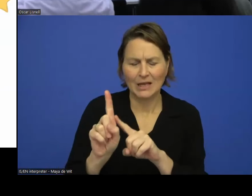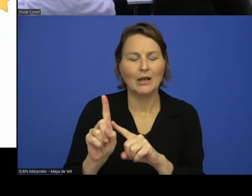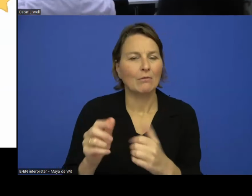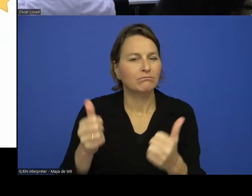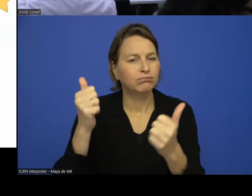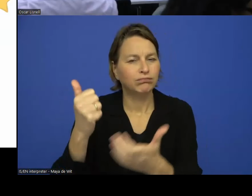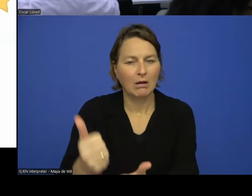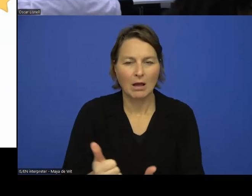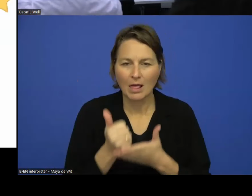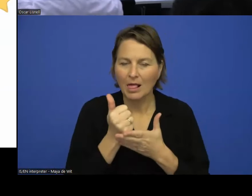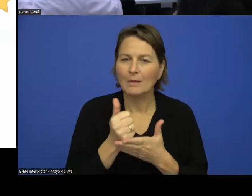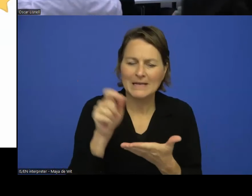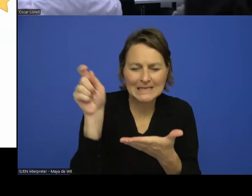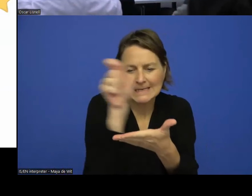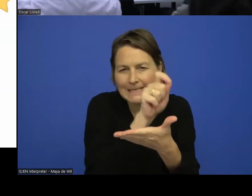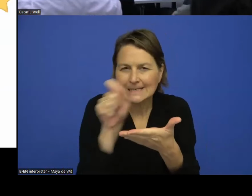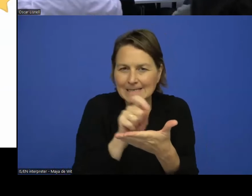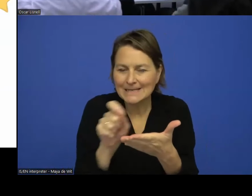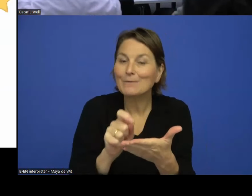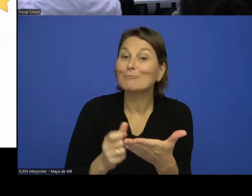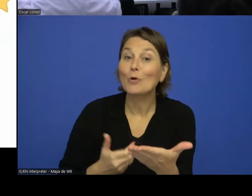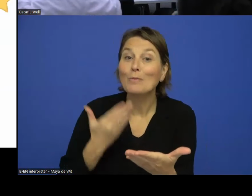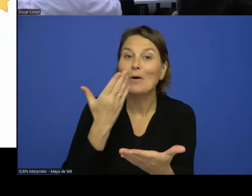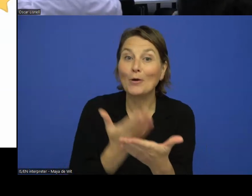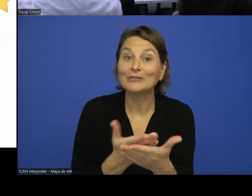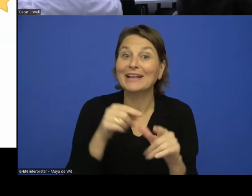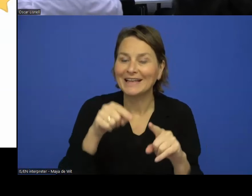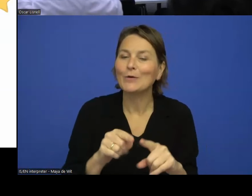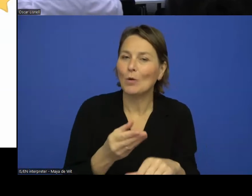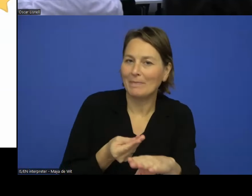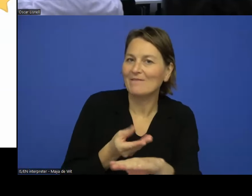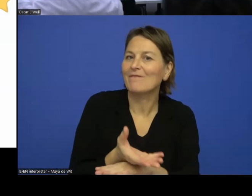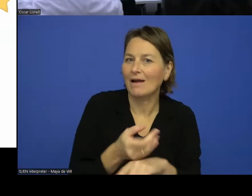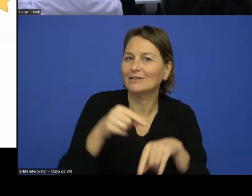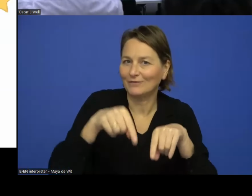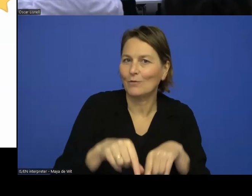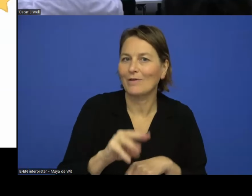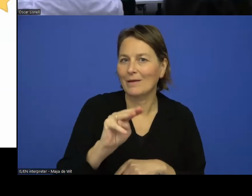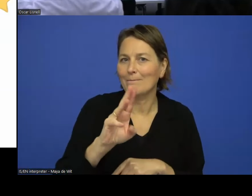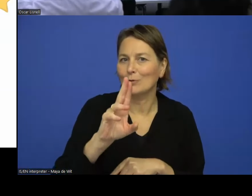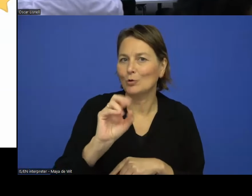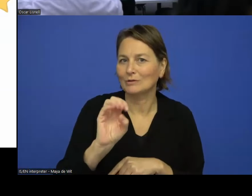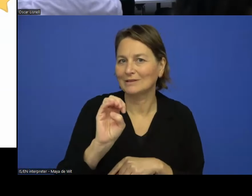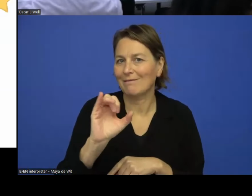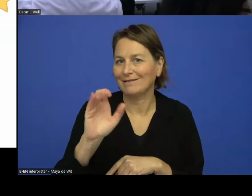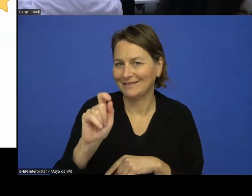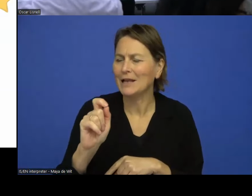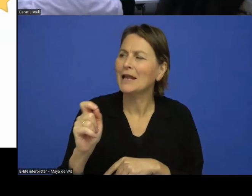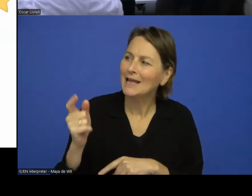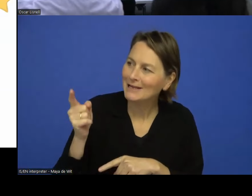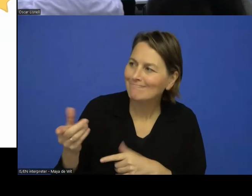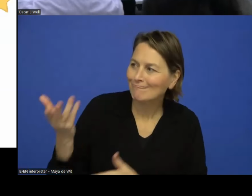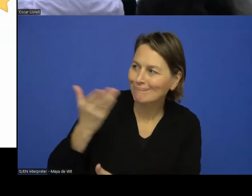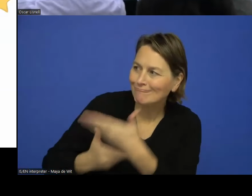he will be an advisor to the Muse IT. So I let him tell you a little bit more about what we are going